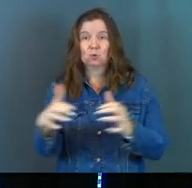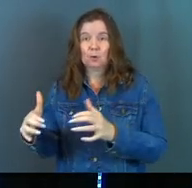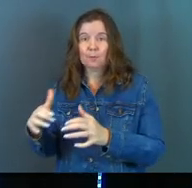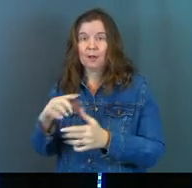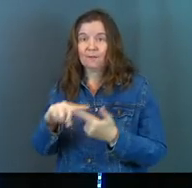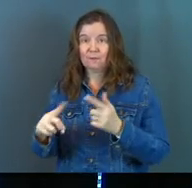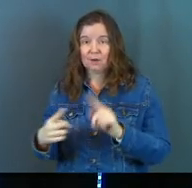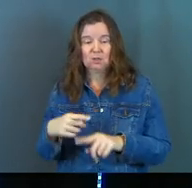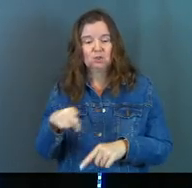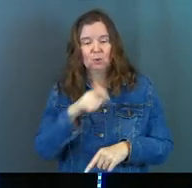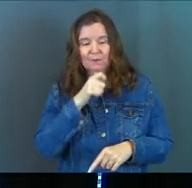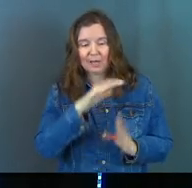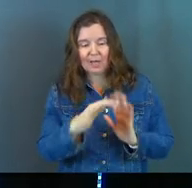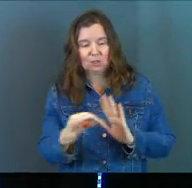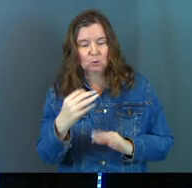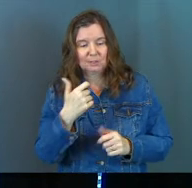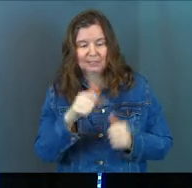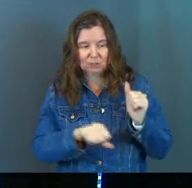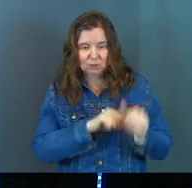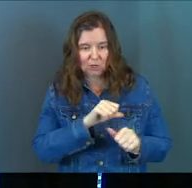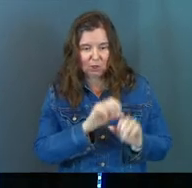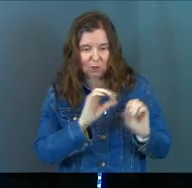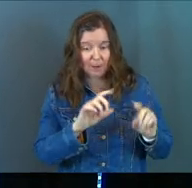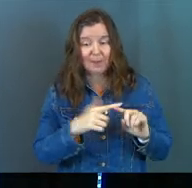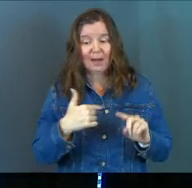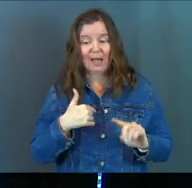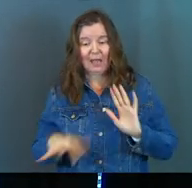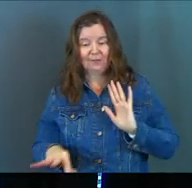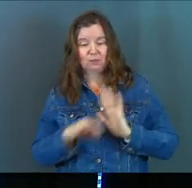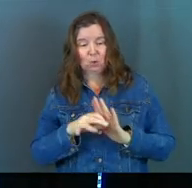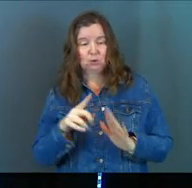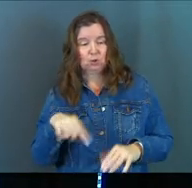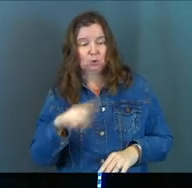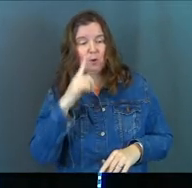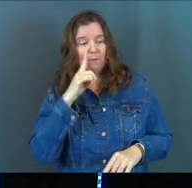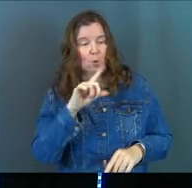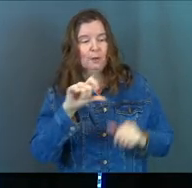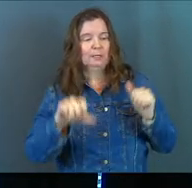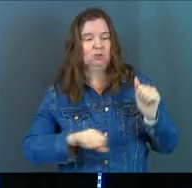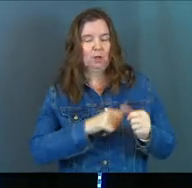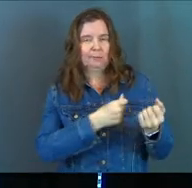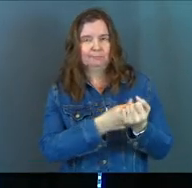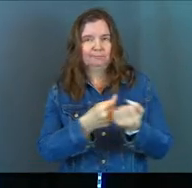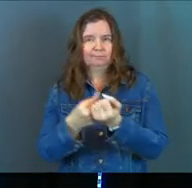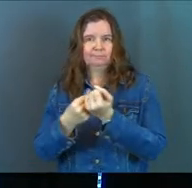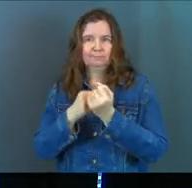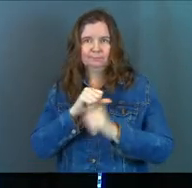Christian friends, you have not chosen one another, but I have chosen you for one another.